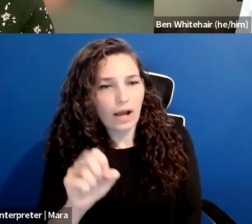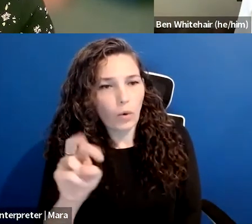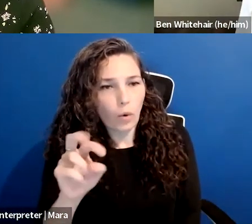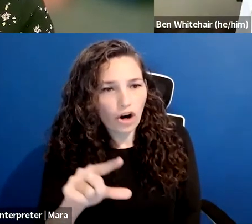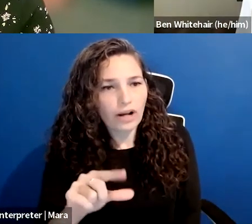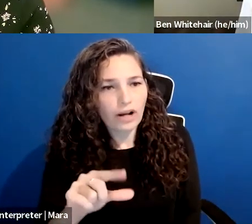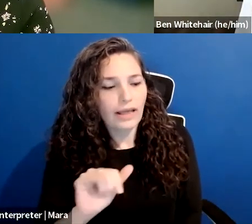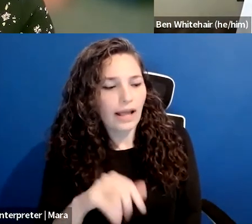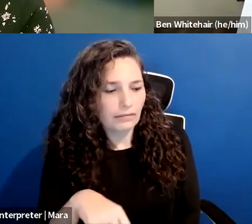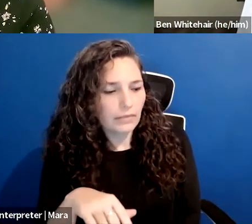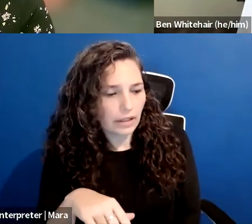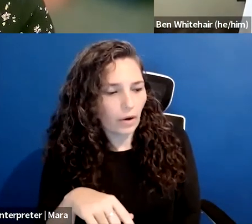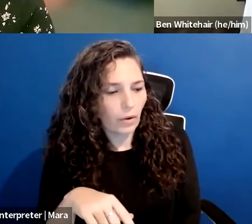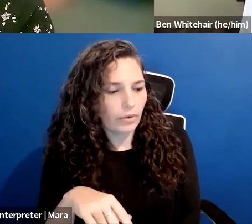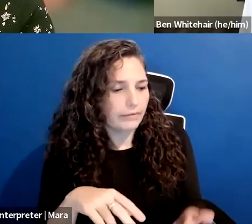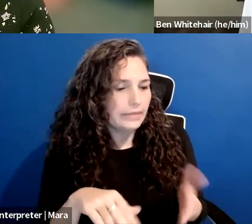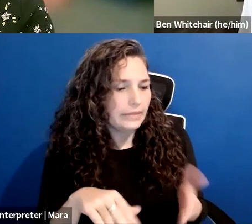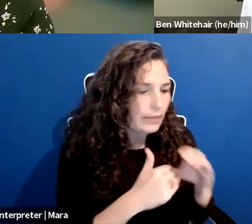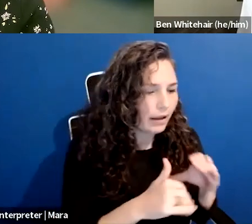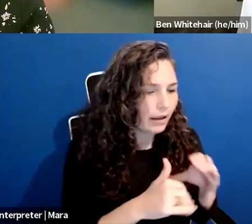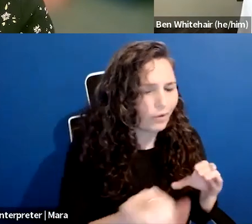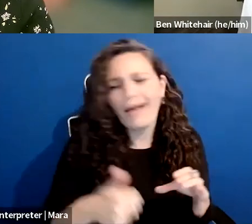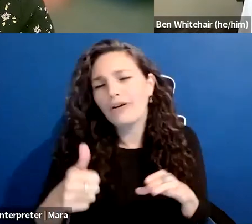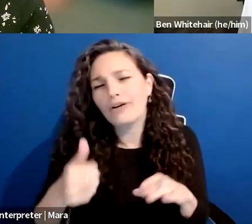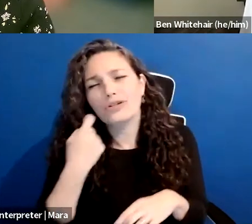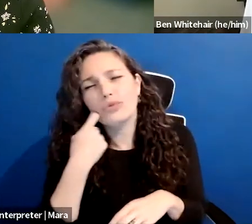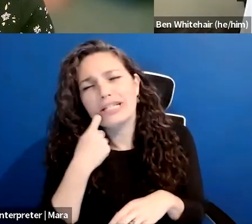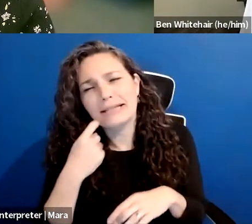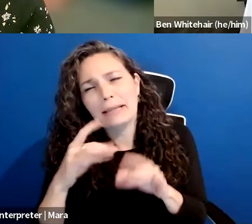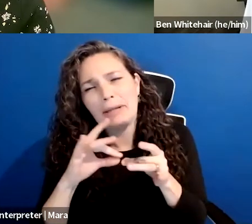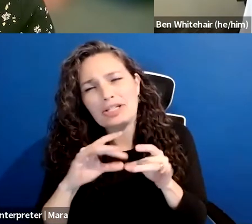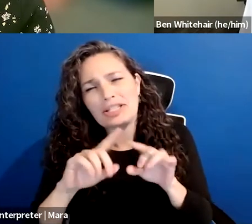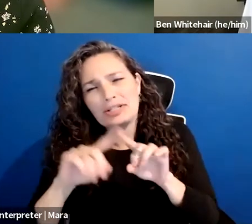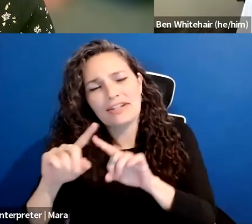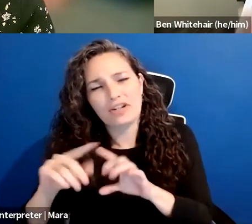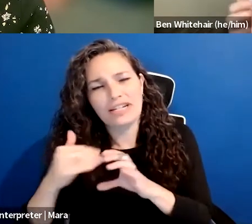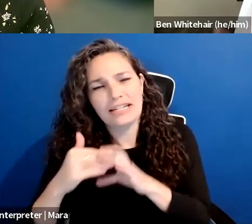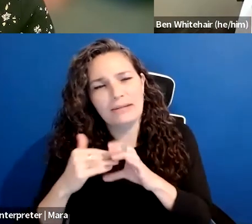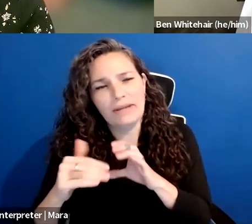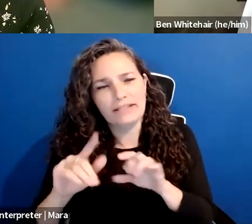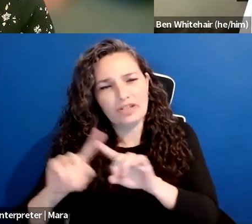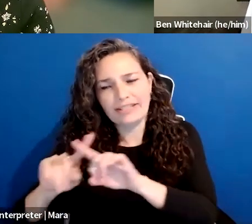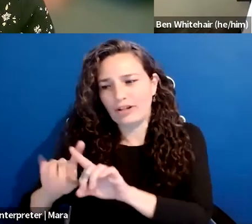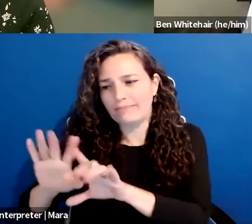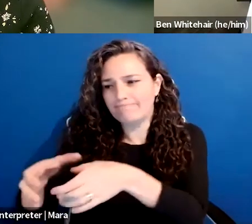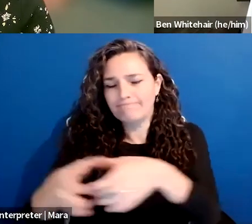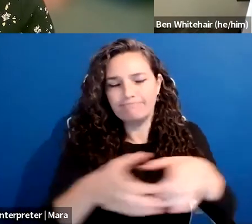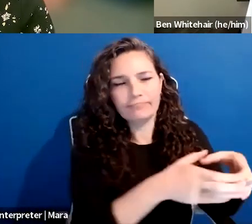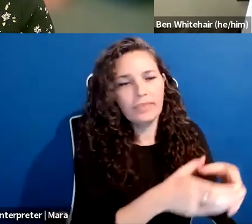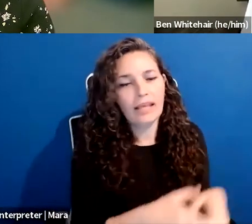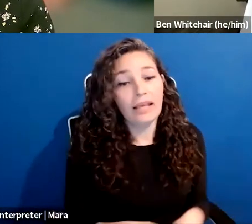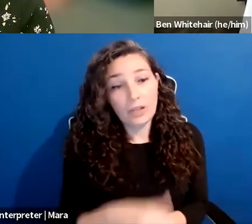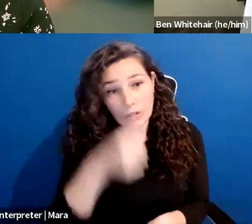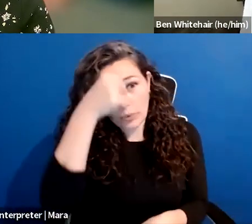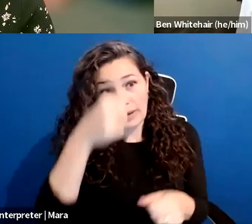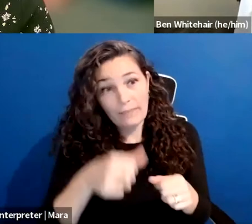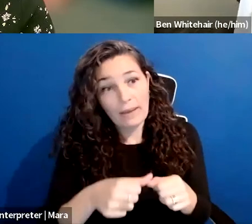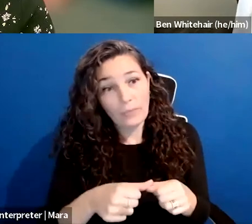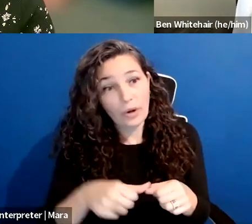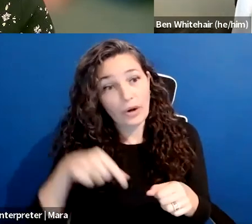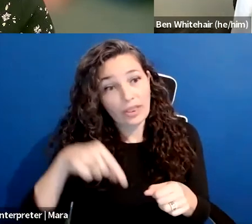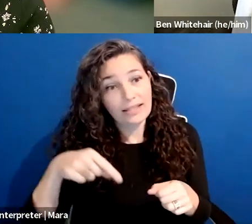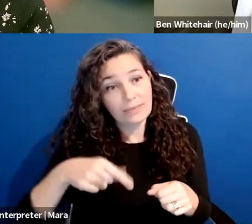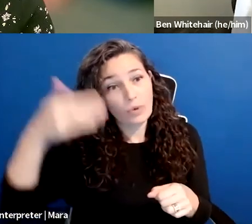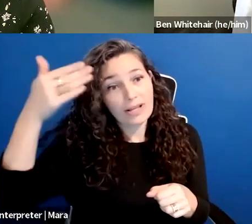other email addresses that were mentioned for some of those specific categories. As a reminder to everyone watching, this presentation